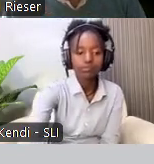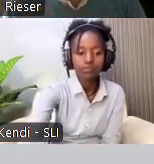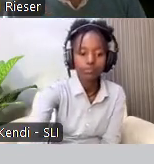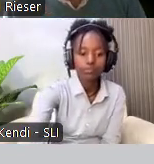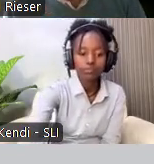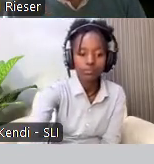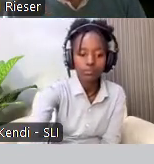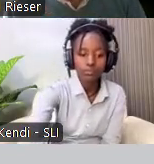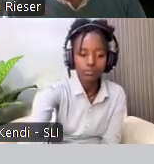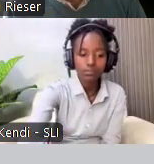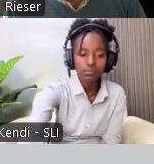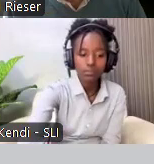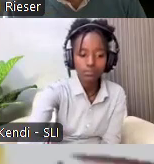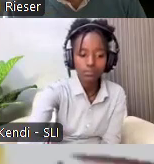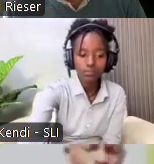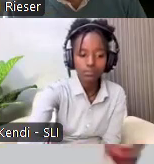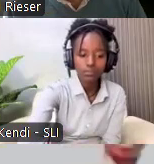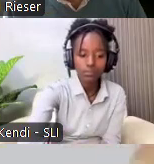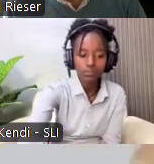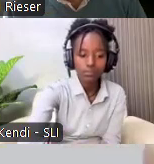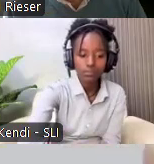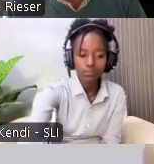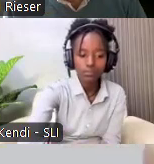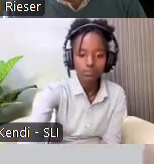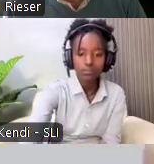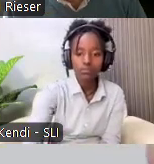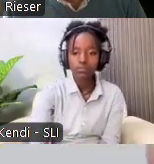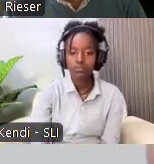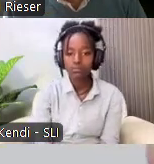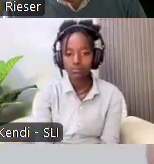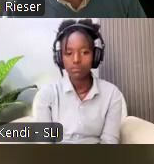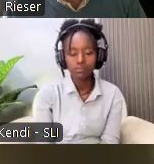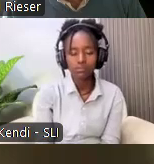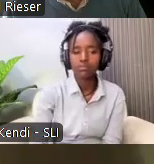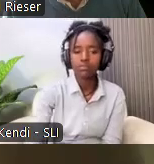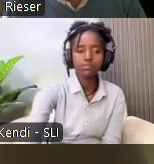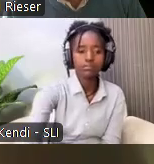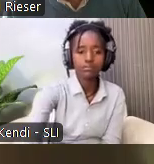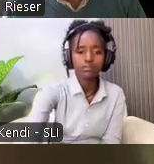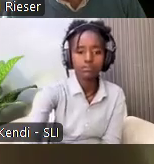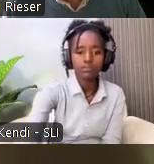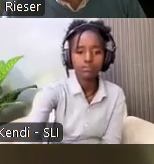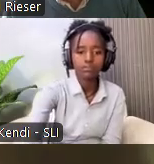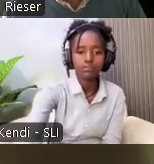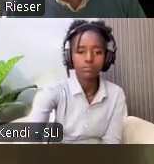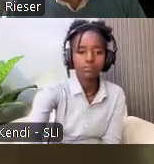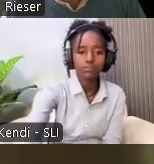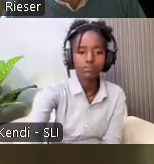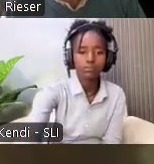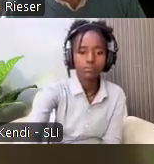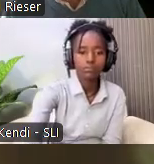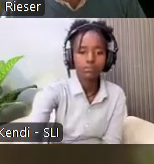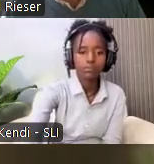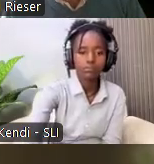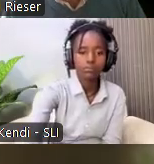inferior, which leads to exclusion. However, the social model flips this thinking. It